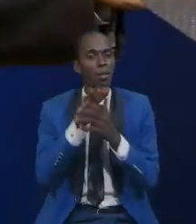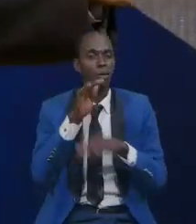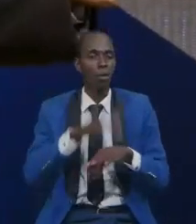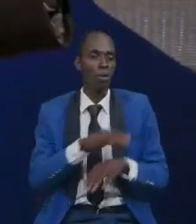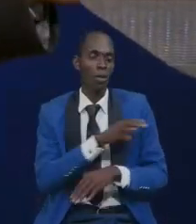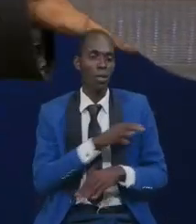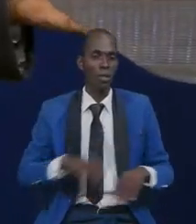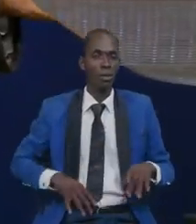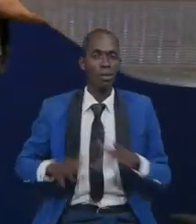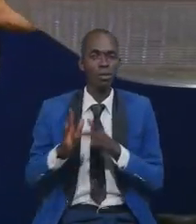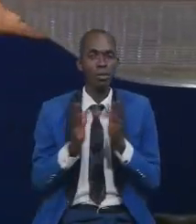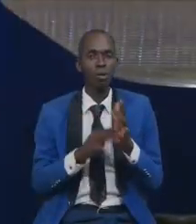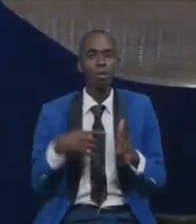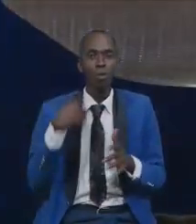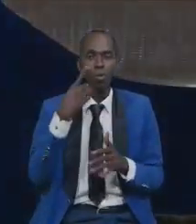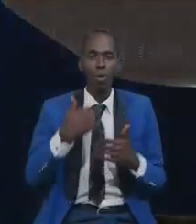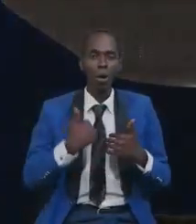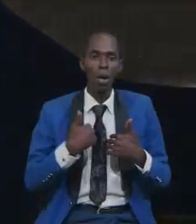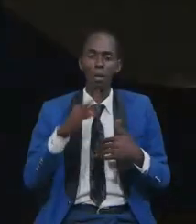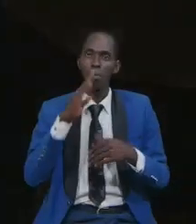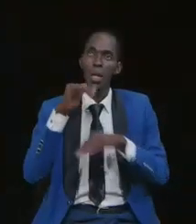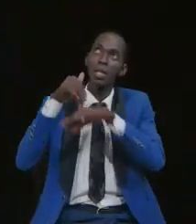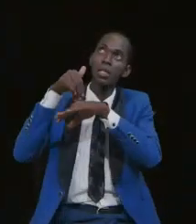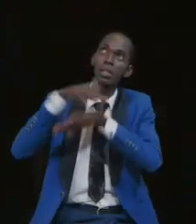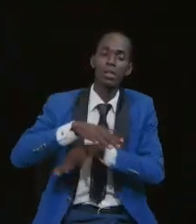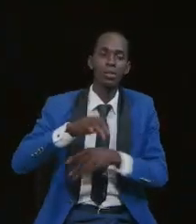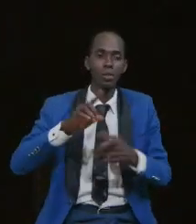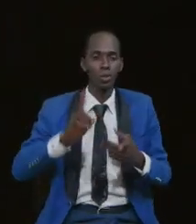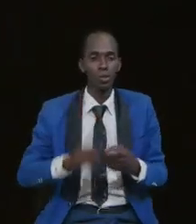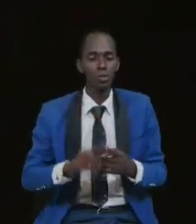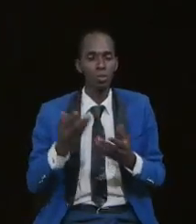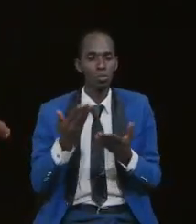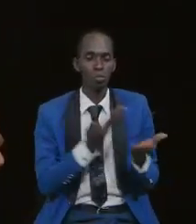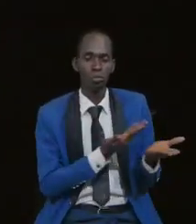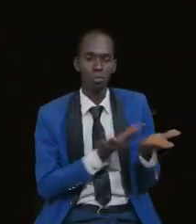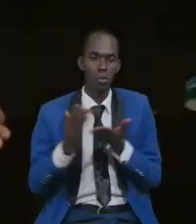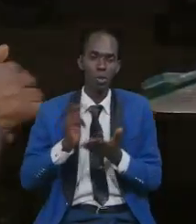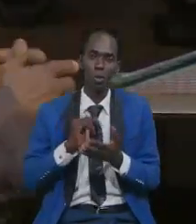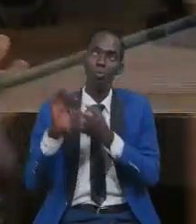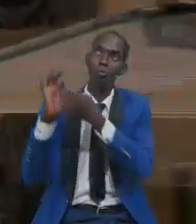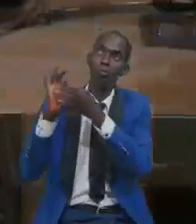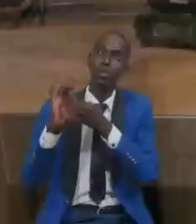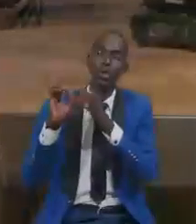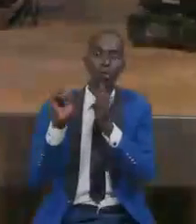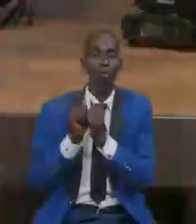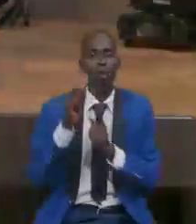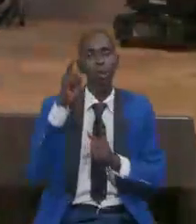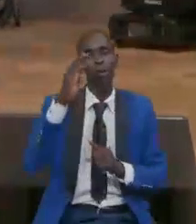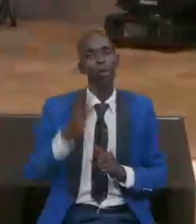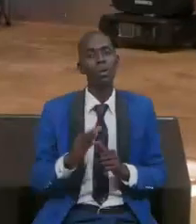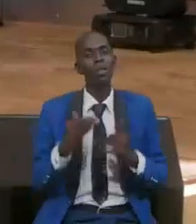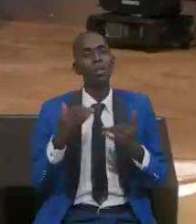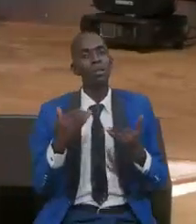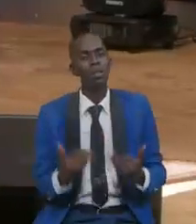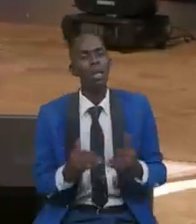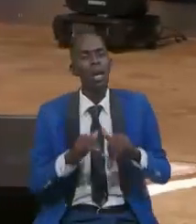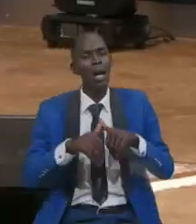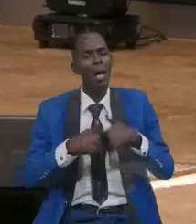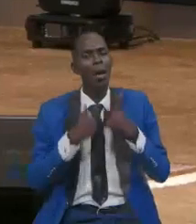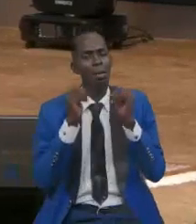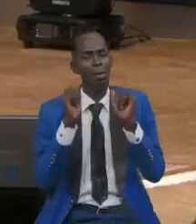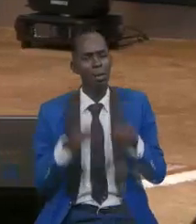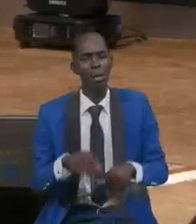Christ, who has been sent to reconcile us with God. And now, how could Daniel tell